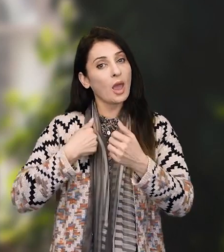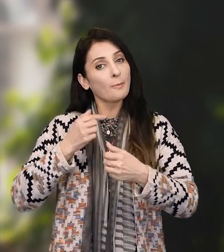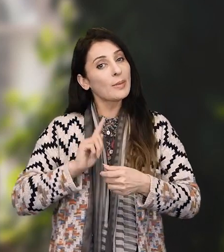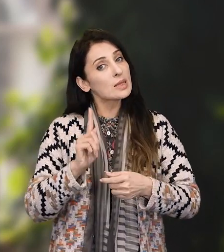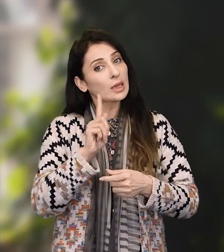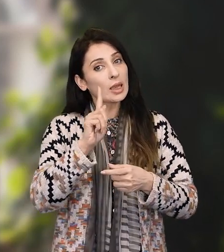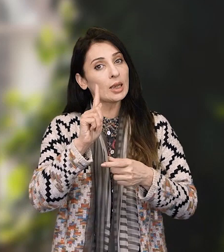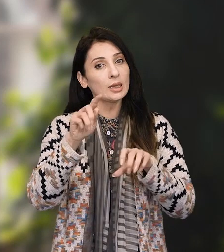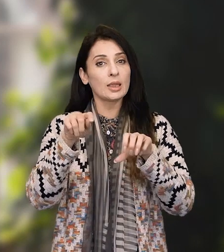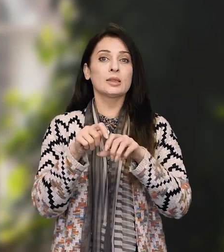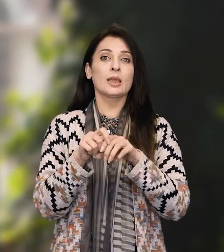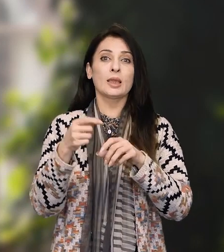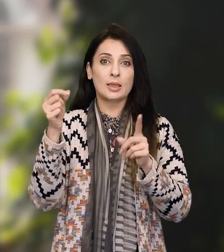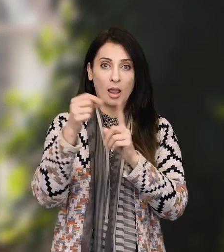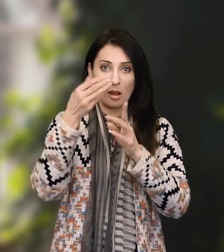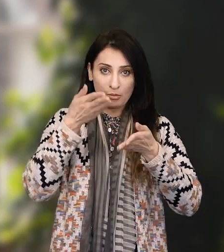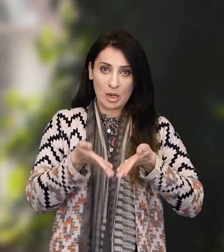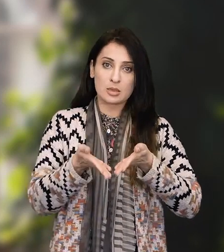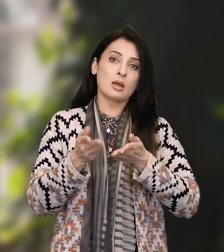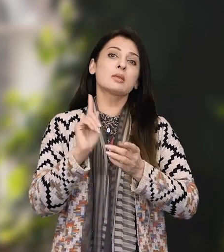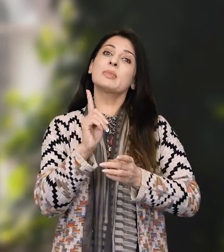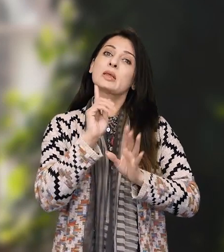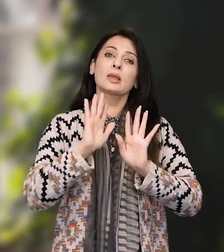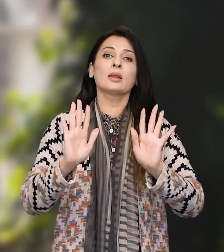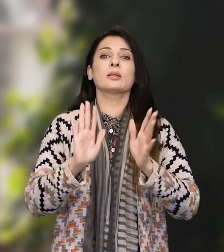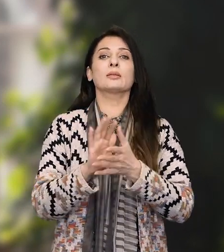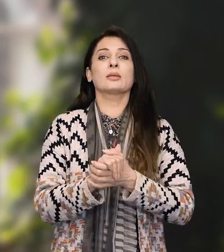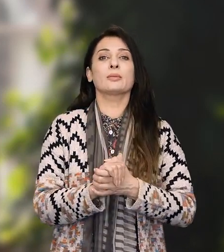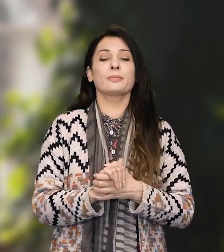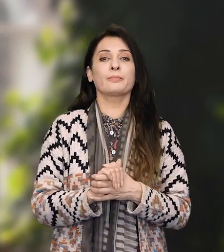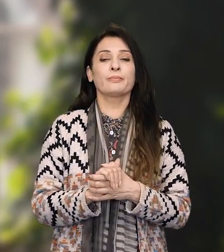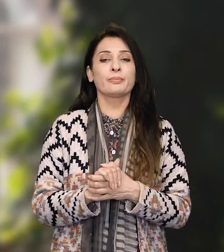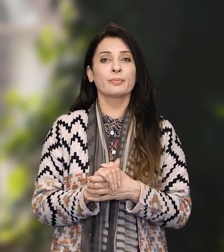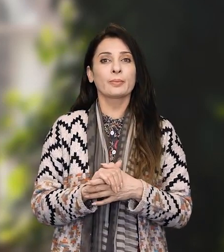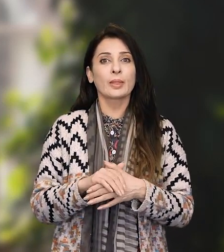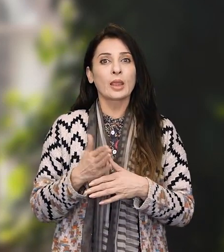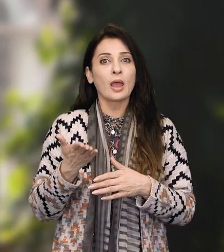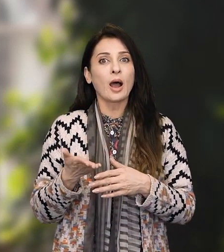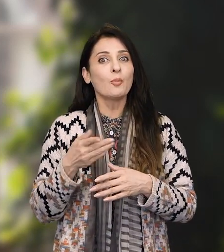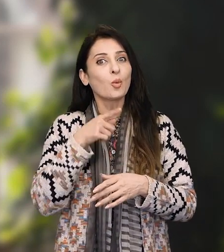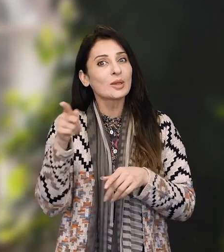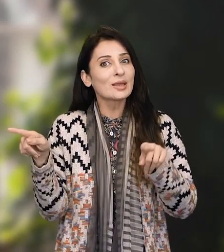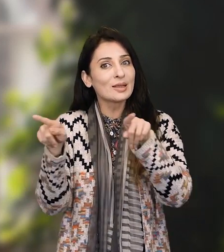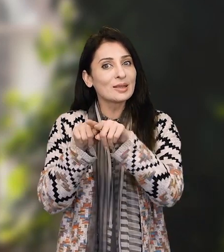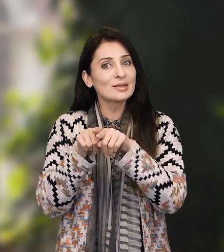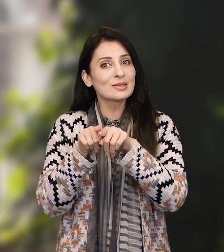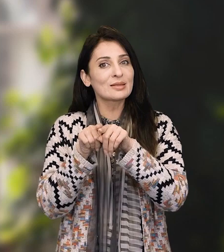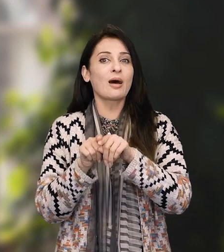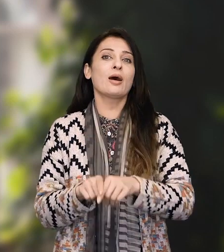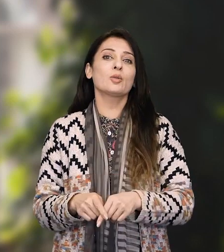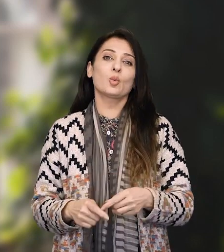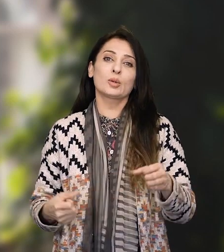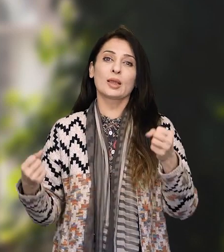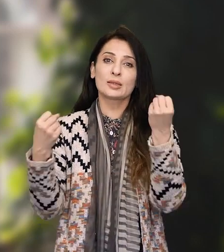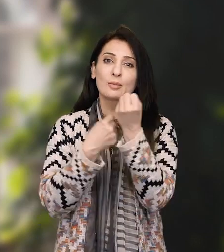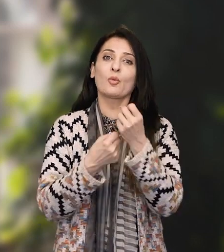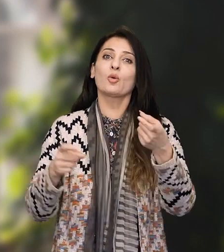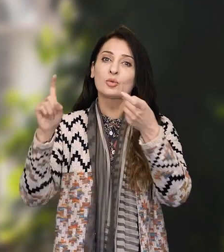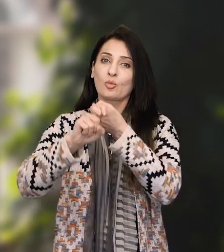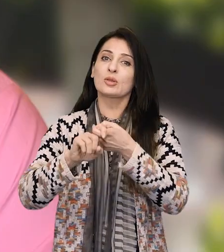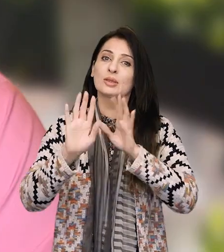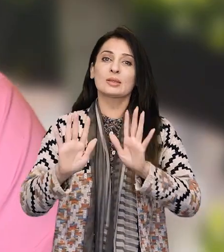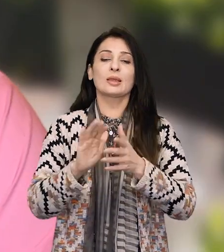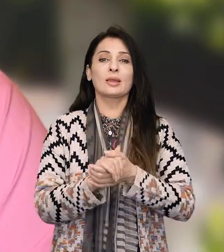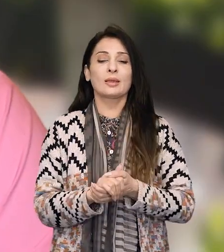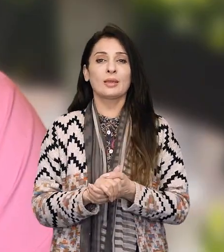the only manufacturers from Pakistan who were also their tabletop